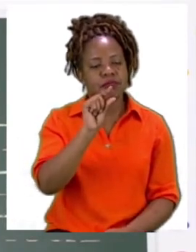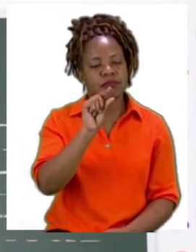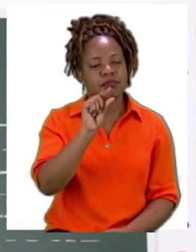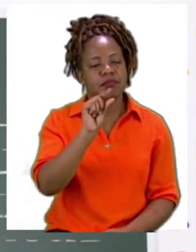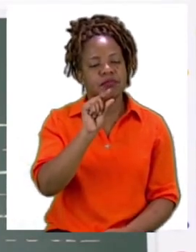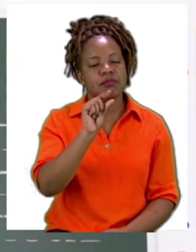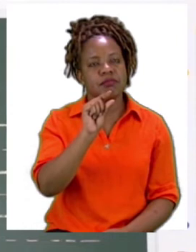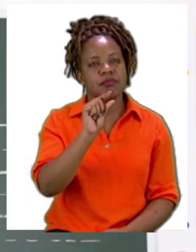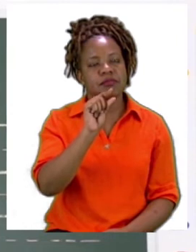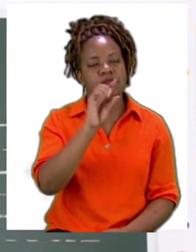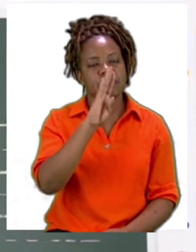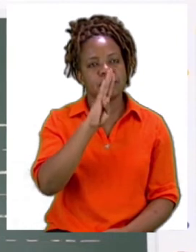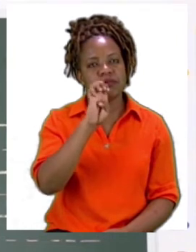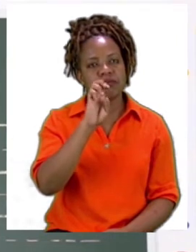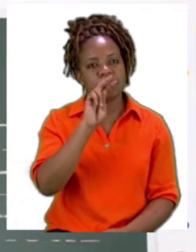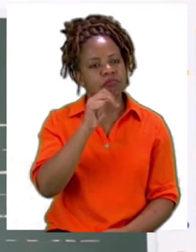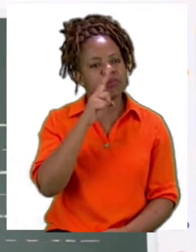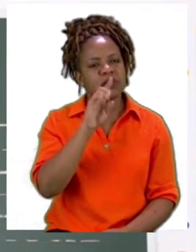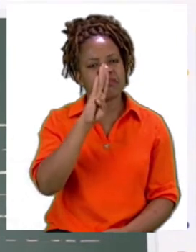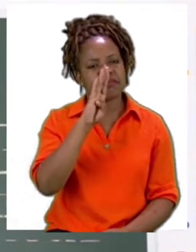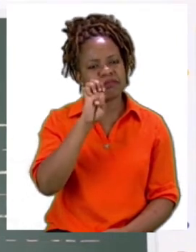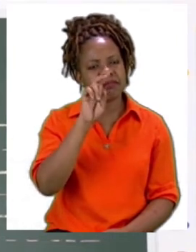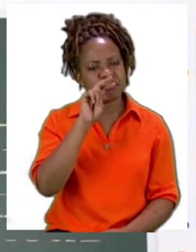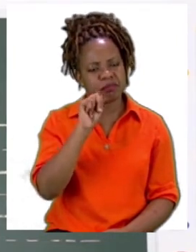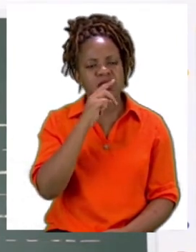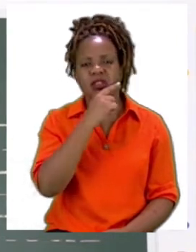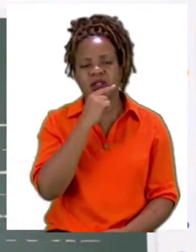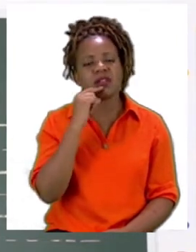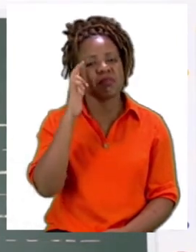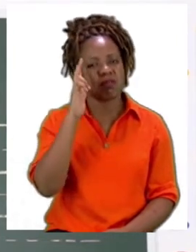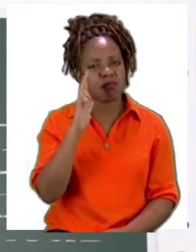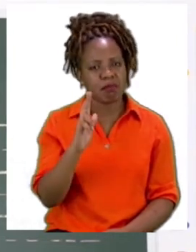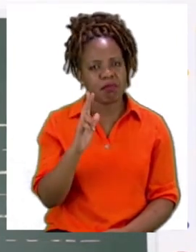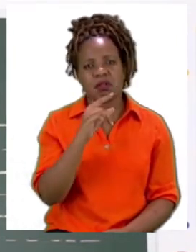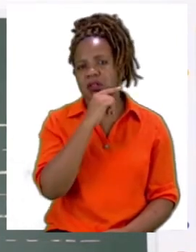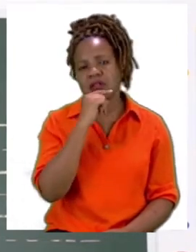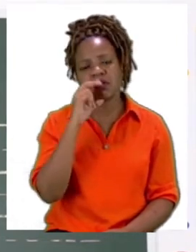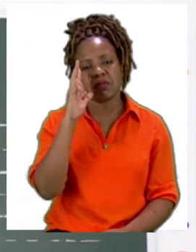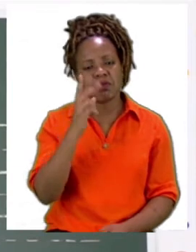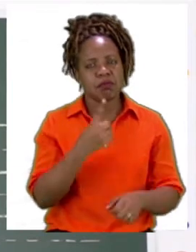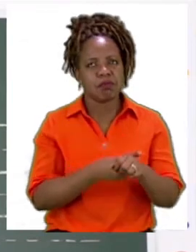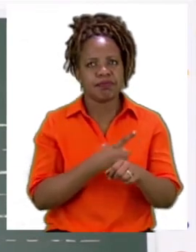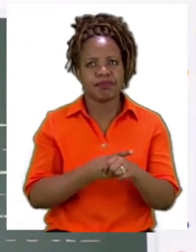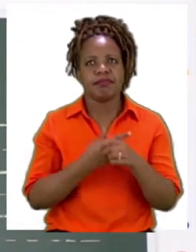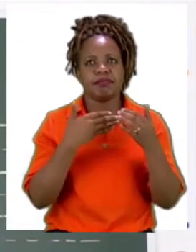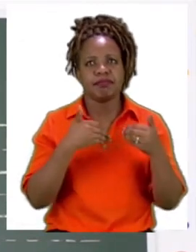a word, but a name of a person. So we are going to put a capital letter for